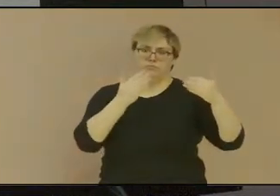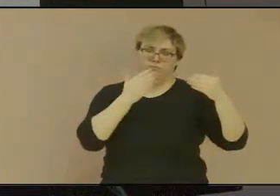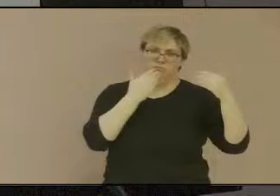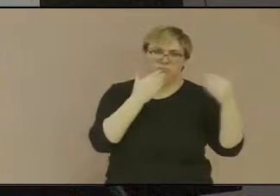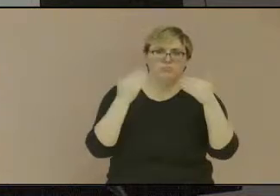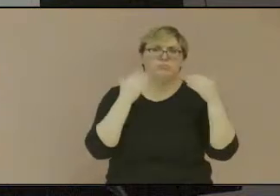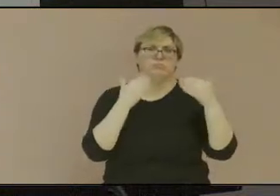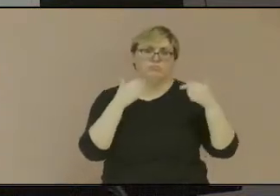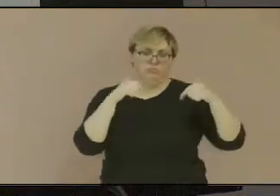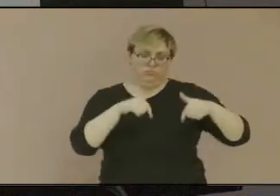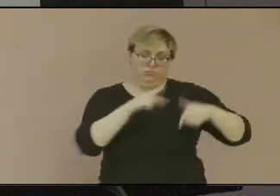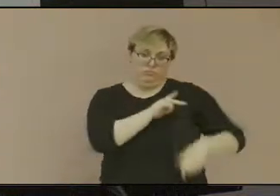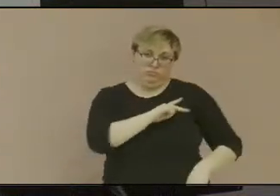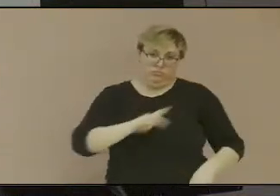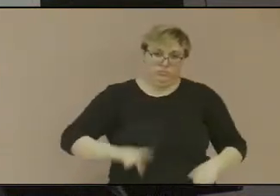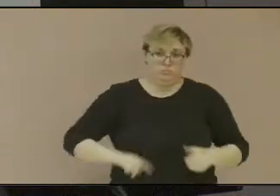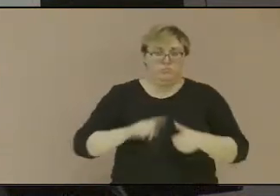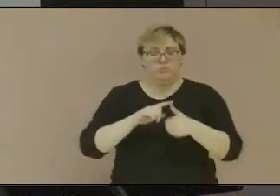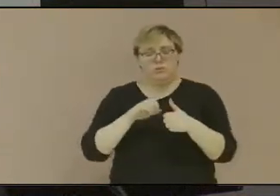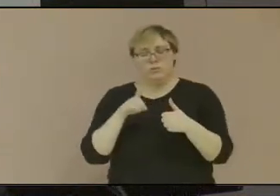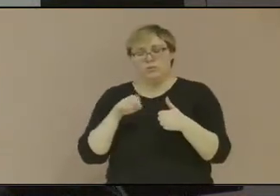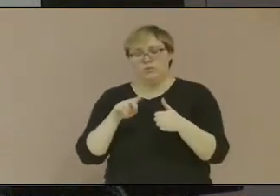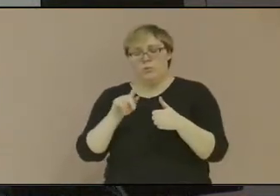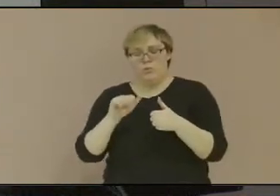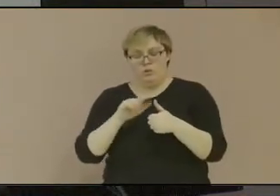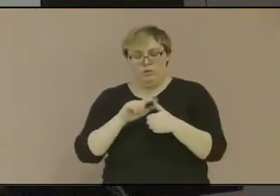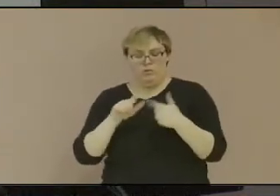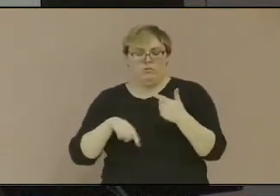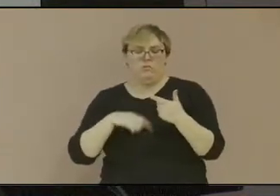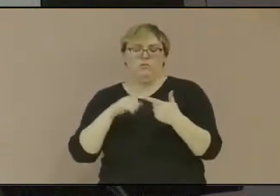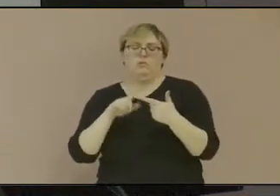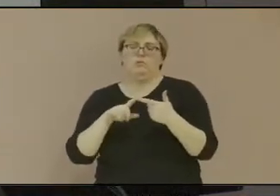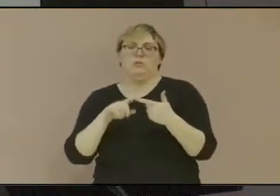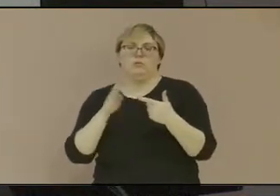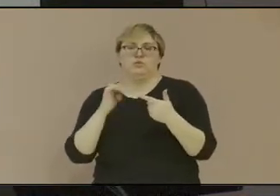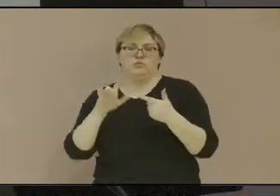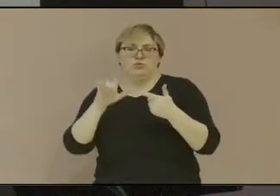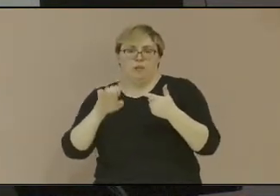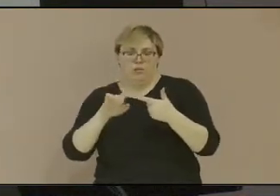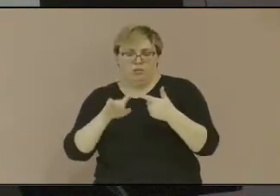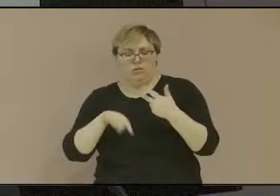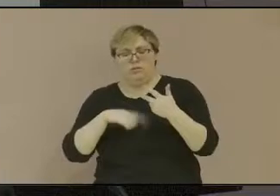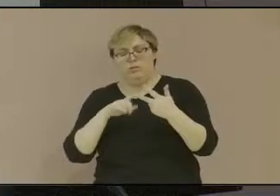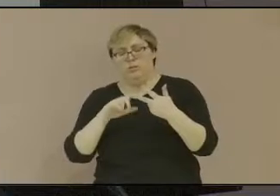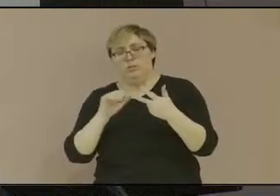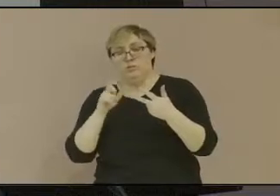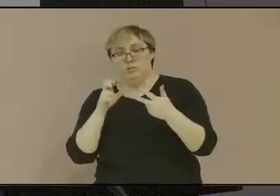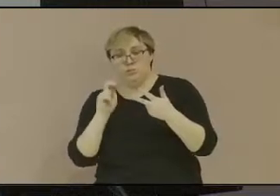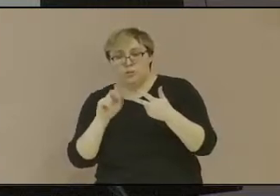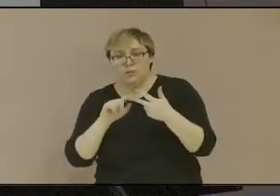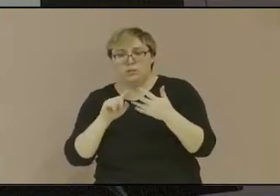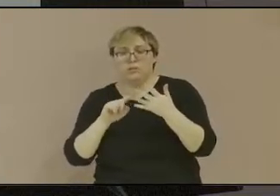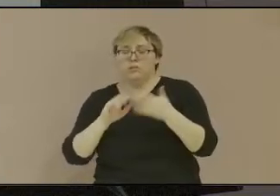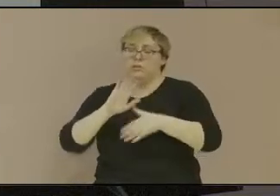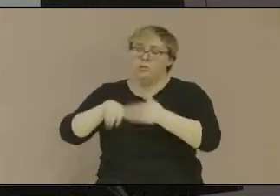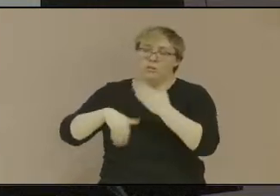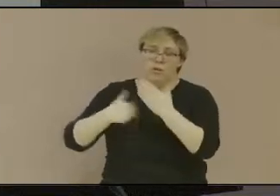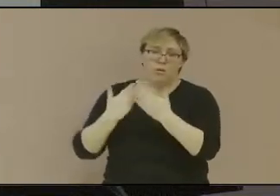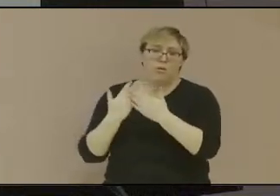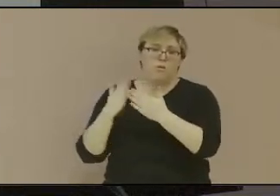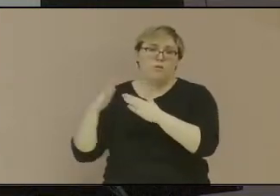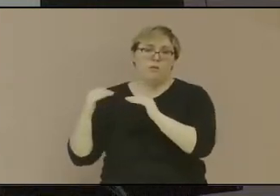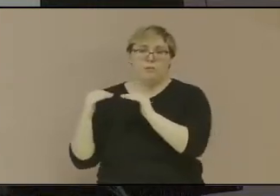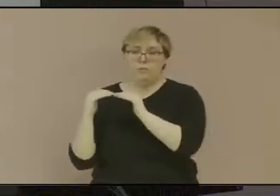Dorota, Gloaka, Susan Dodd, and Michelle Mahoney and their colleagues in contemporary